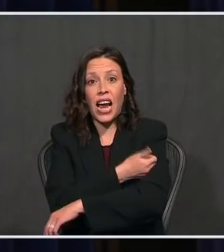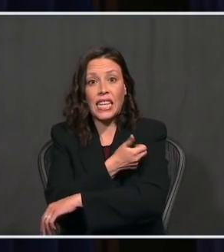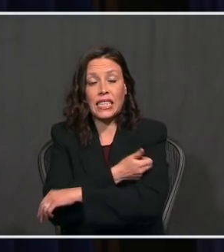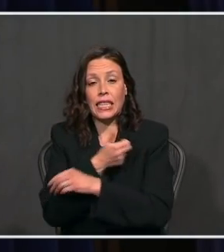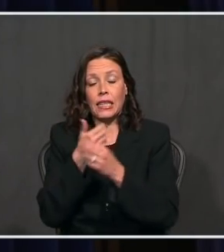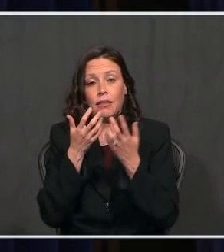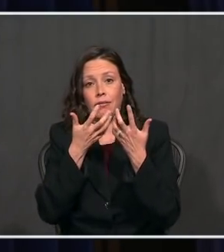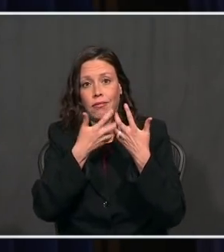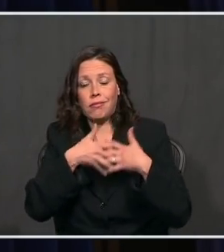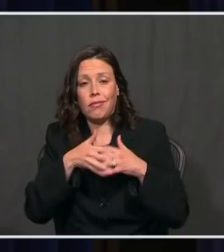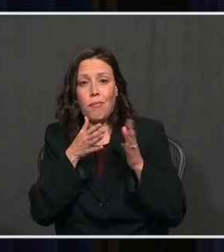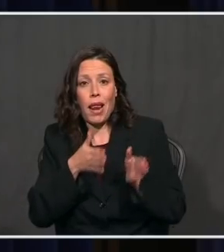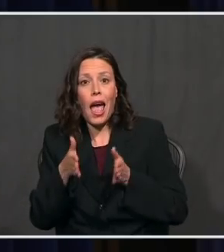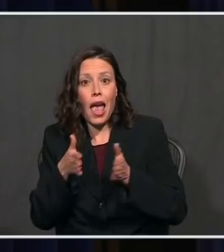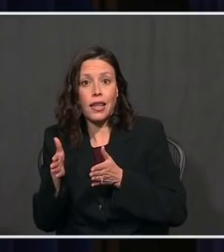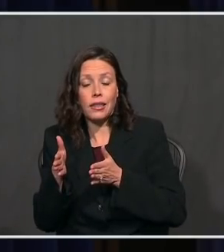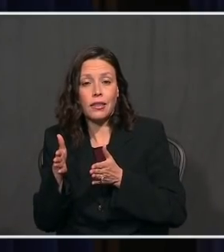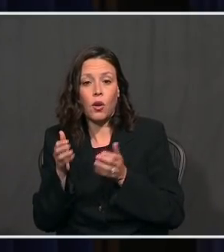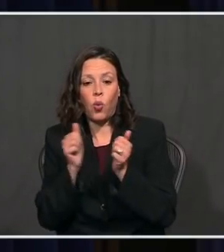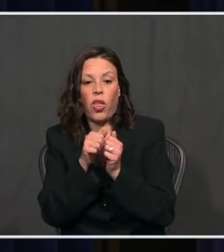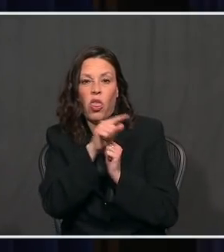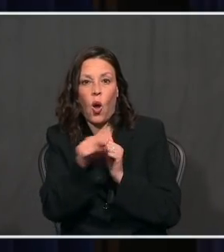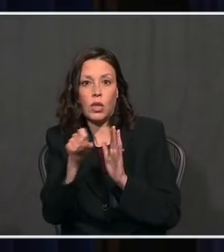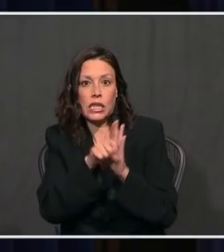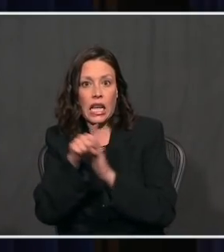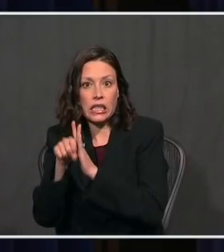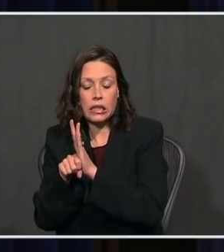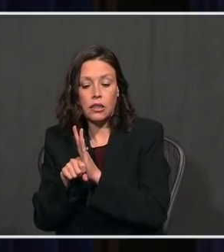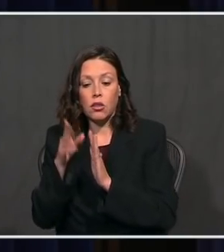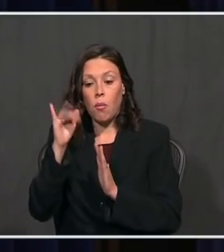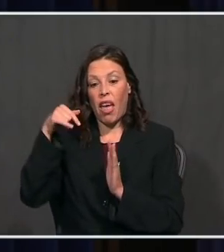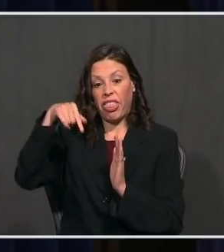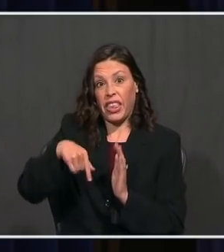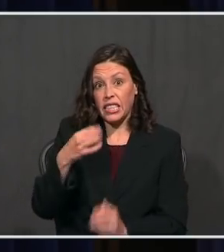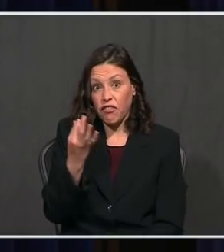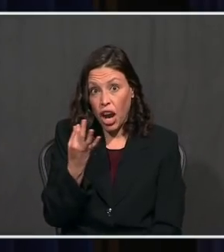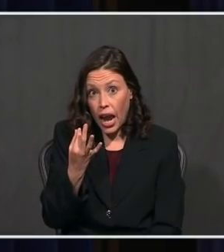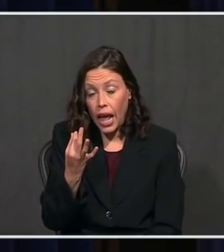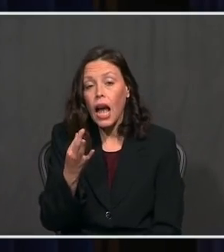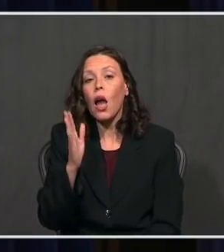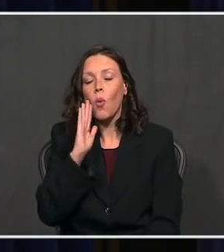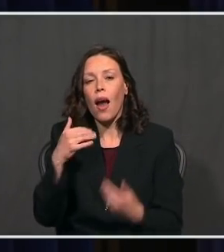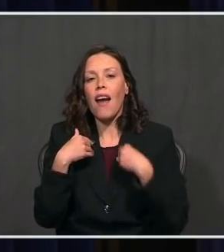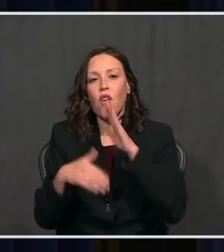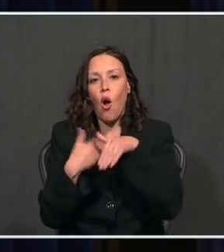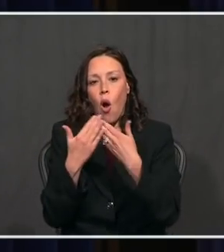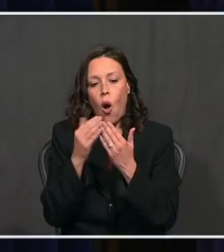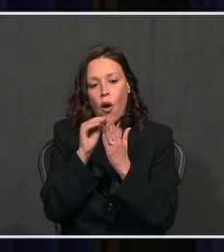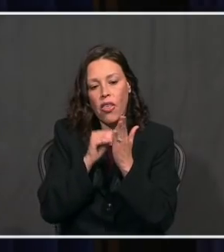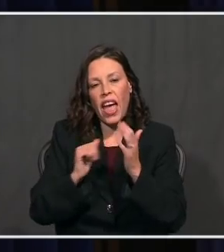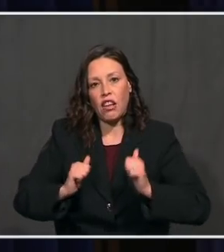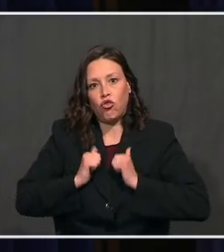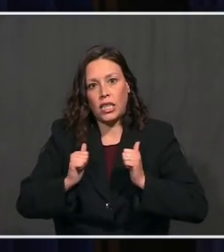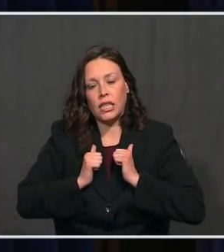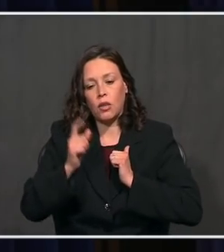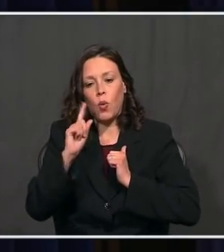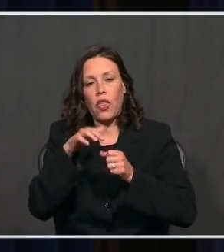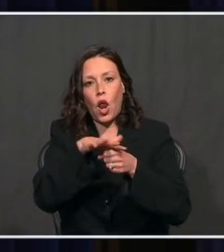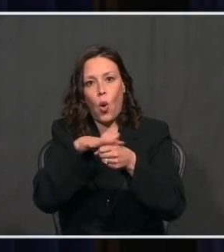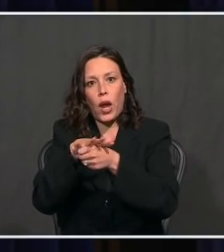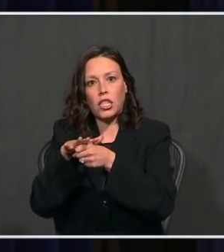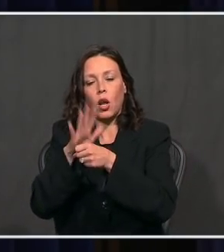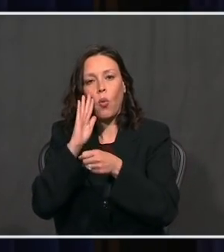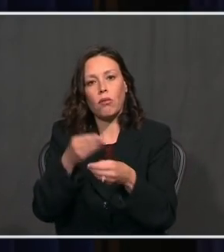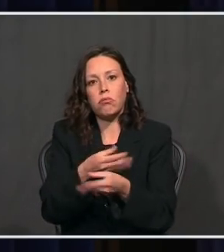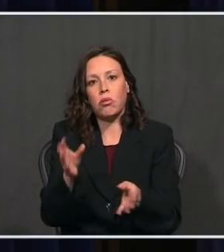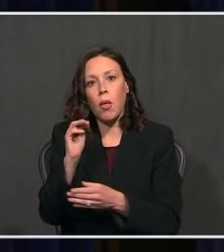initial allocations with the states. And by this Friday, we will have all the locations for the Moderna